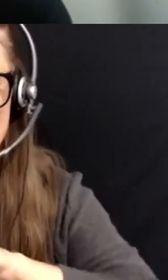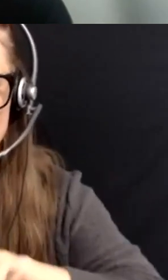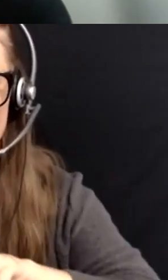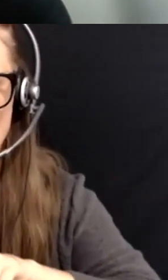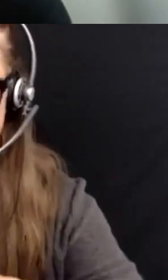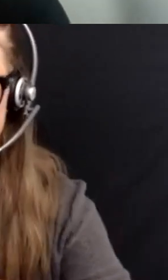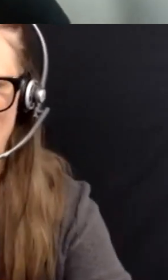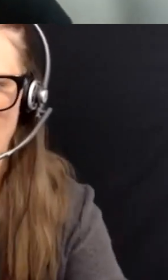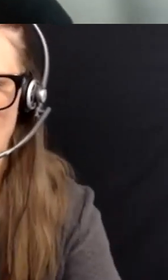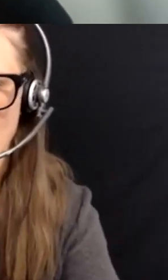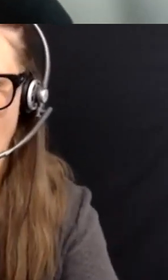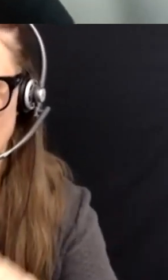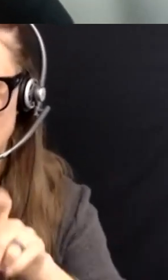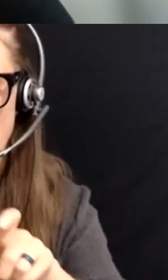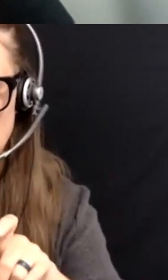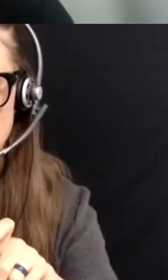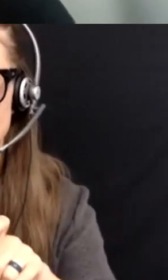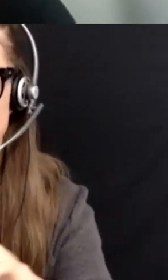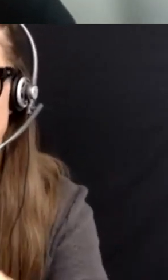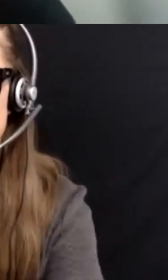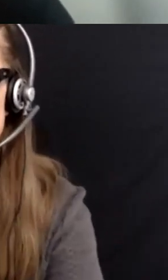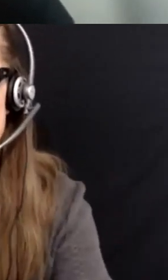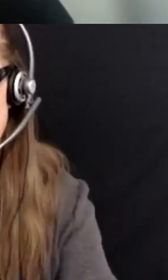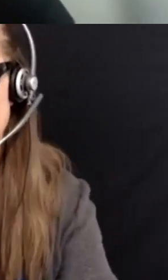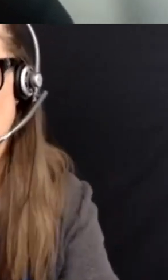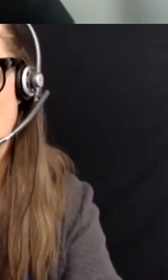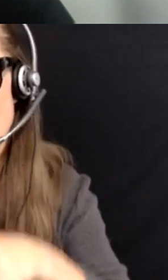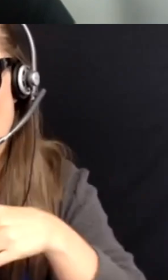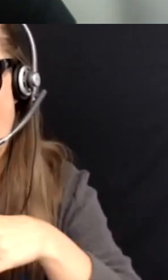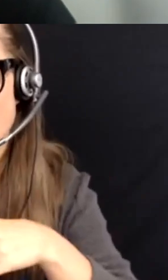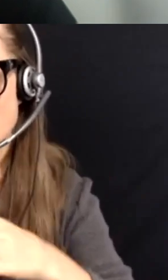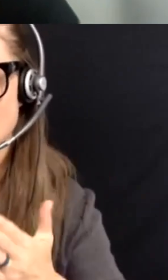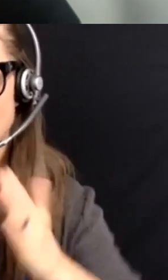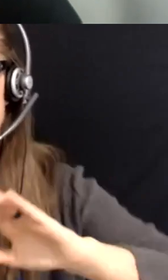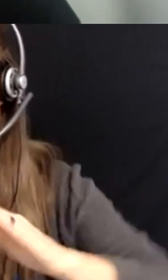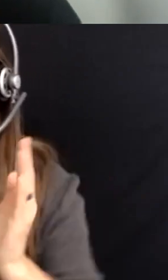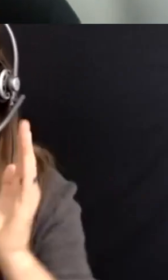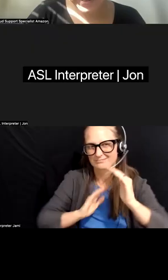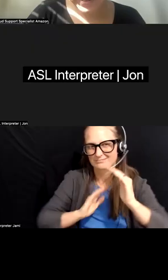the next year, so I usually practice those.